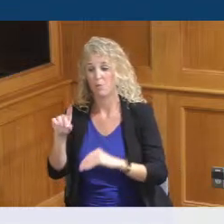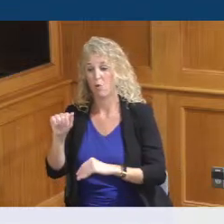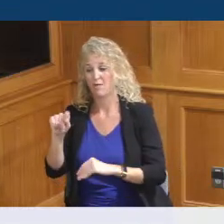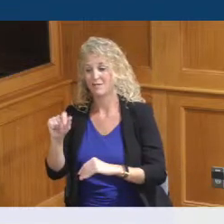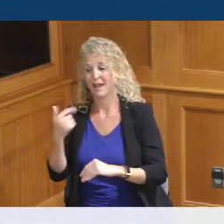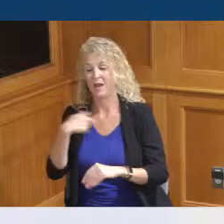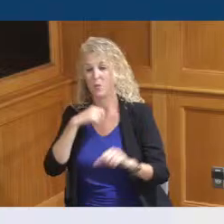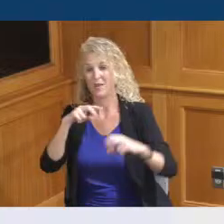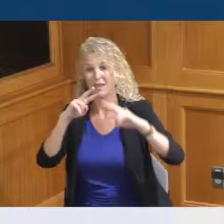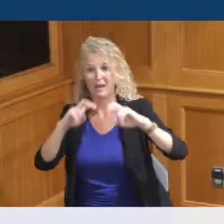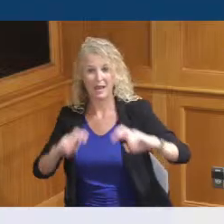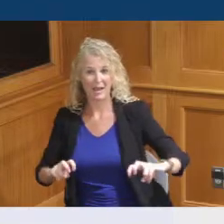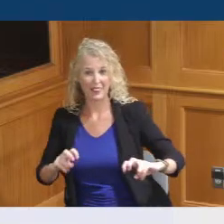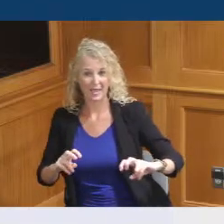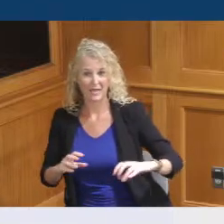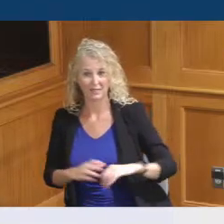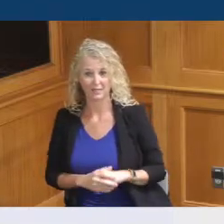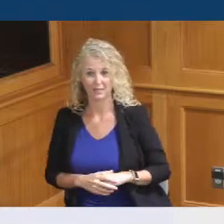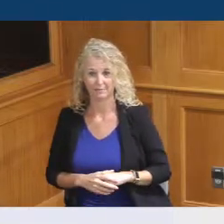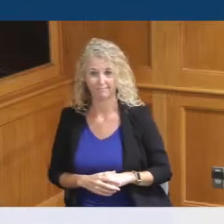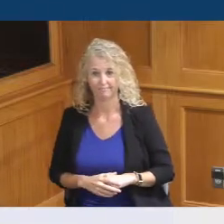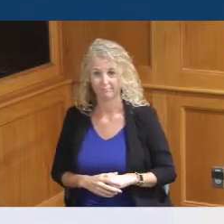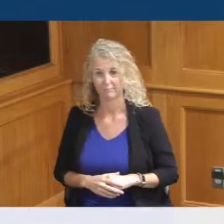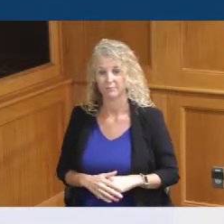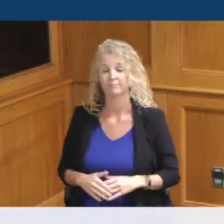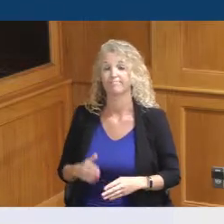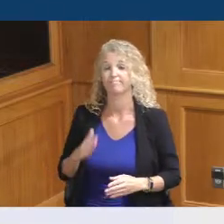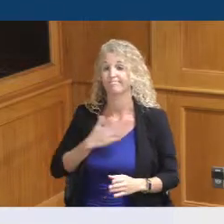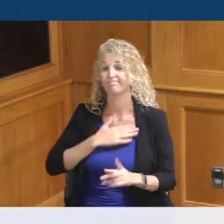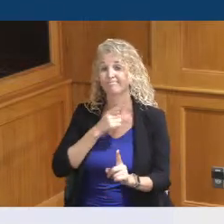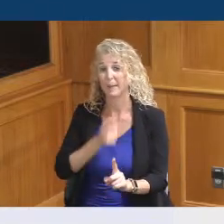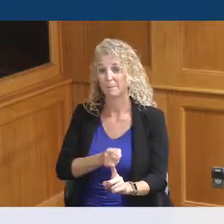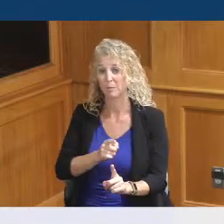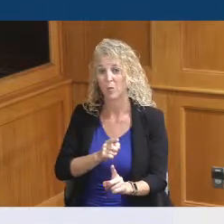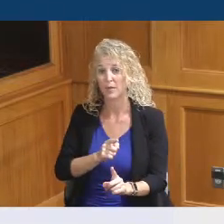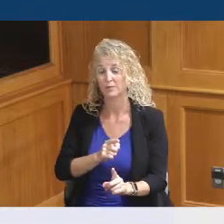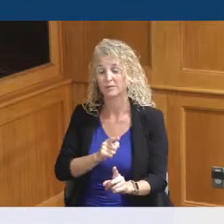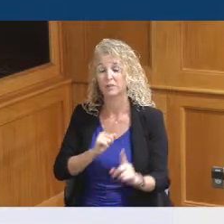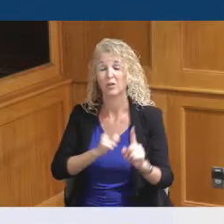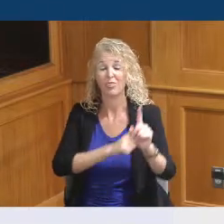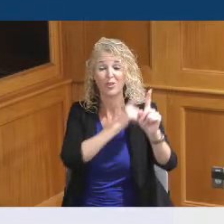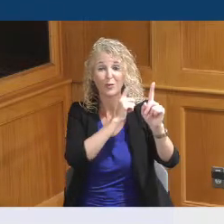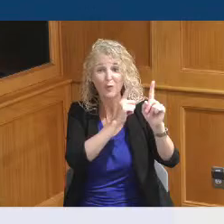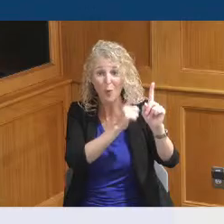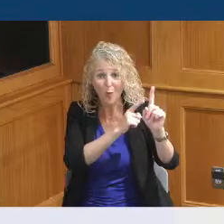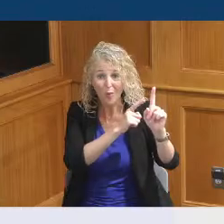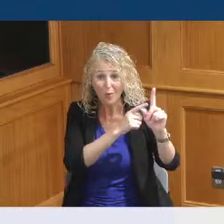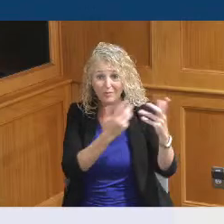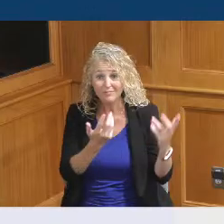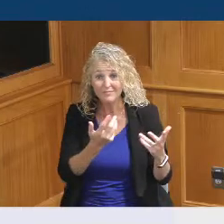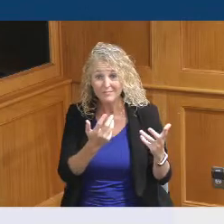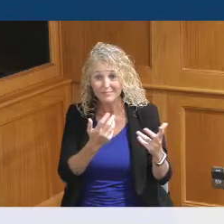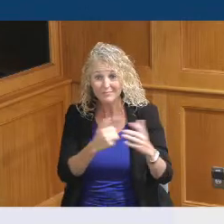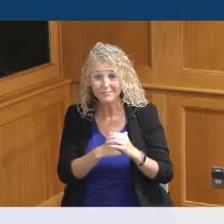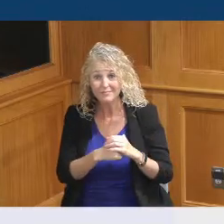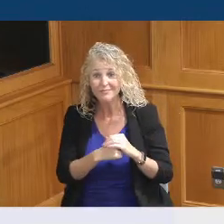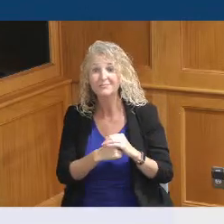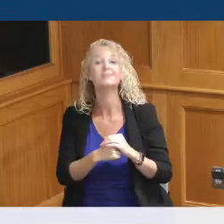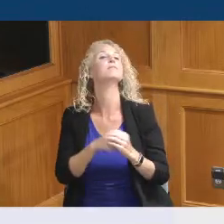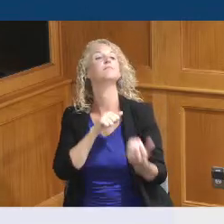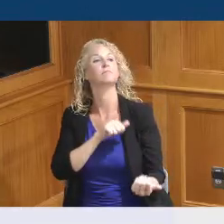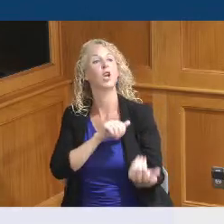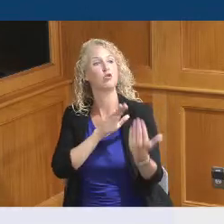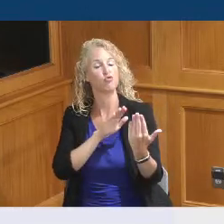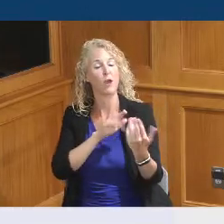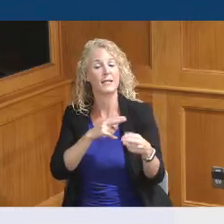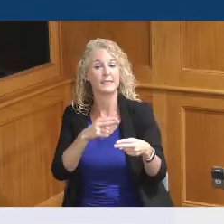to what are ways we can try to get ahead of all this upstream. Because at the end of the day, our goal for the Help Center and all the work that we're doing is not to only address these